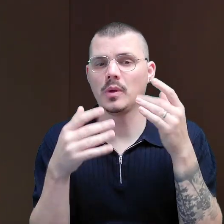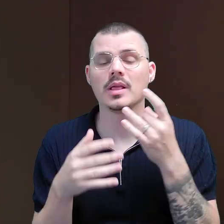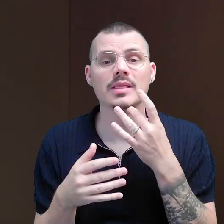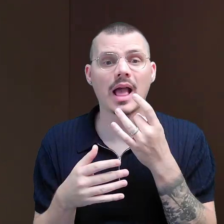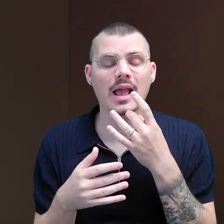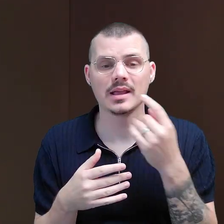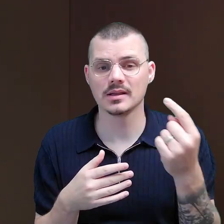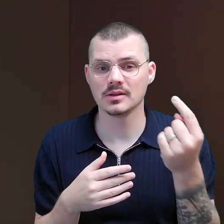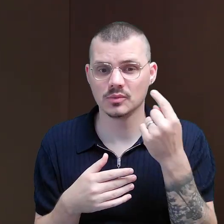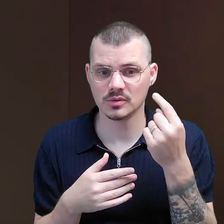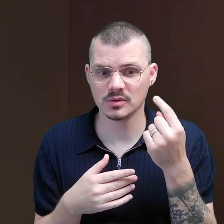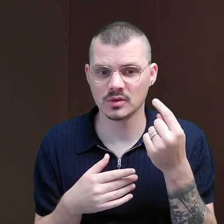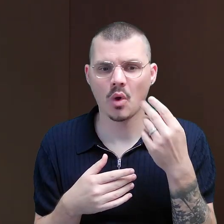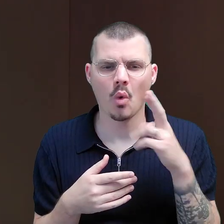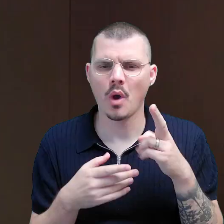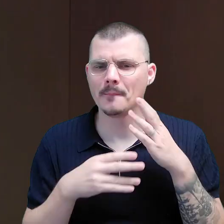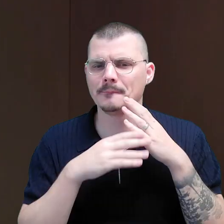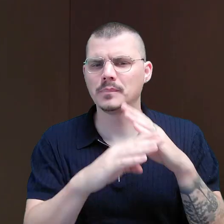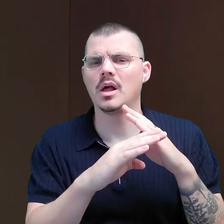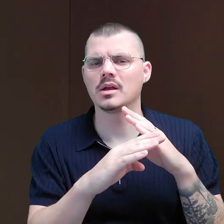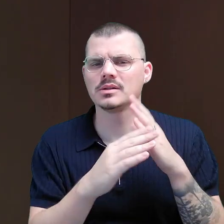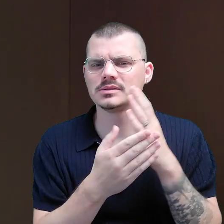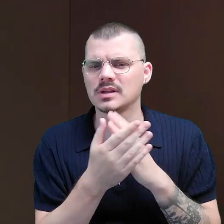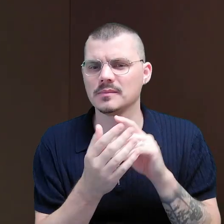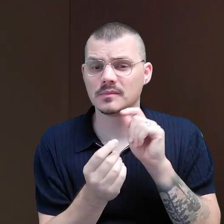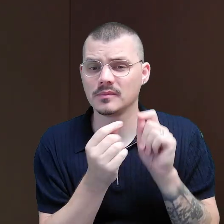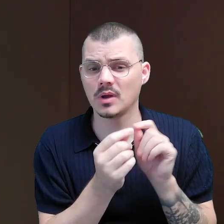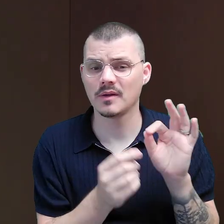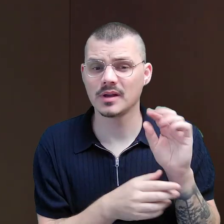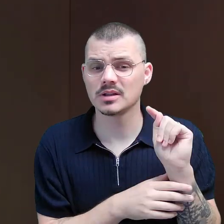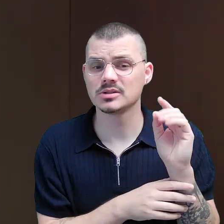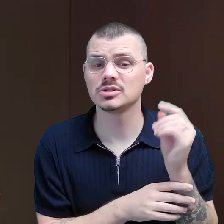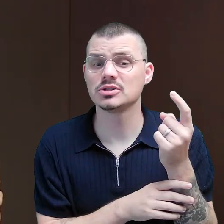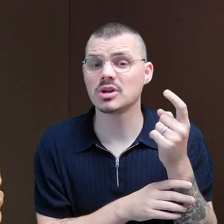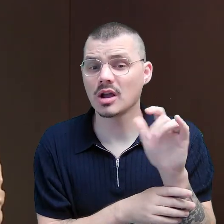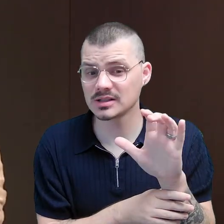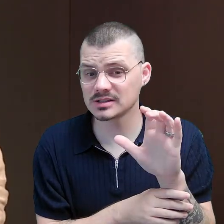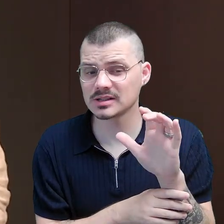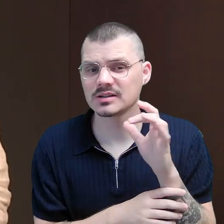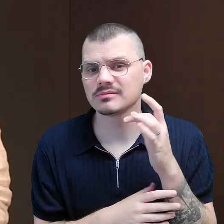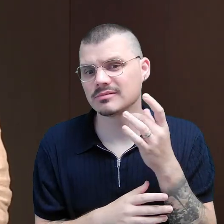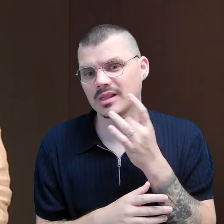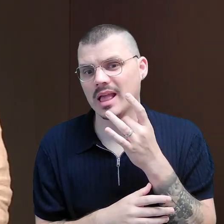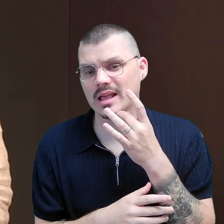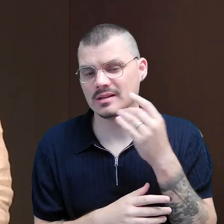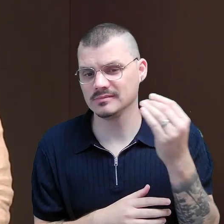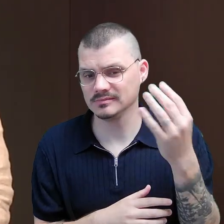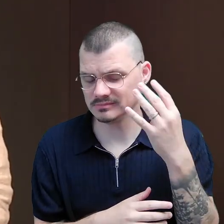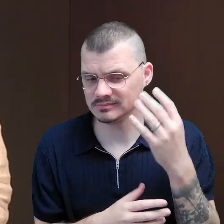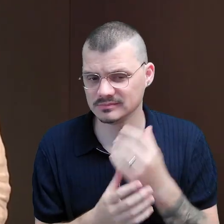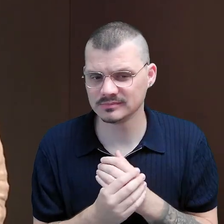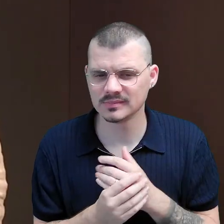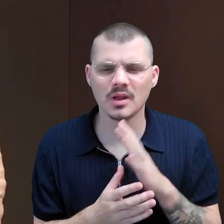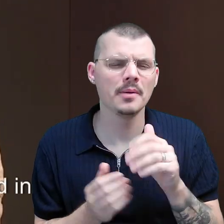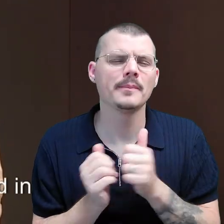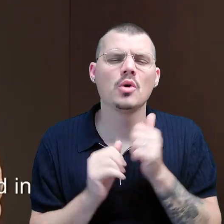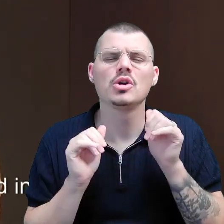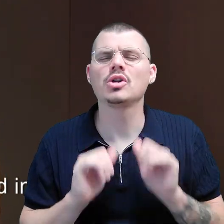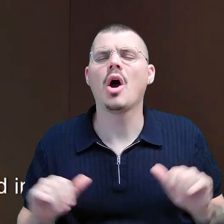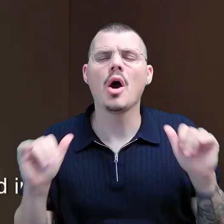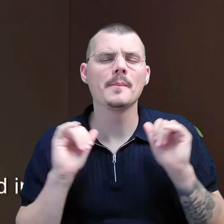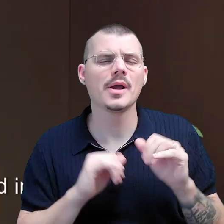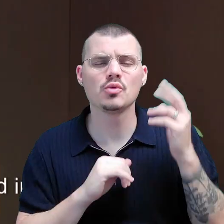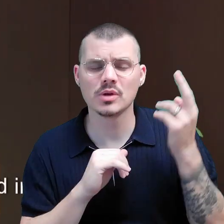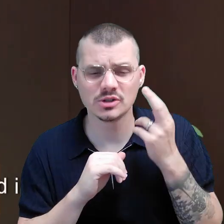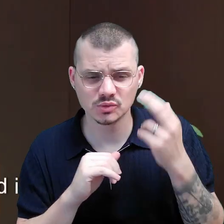strobe incoming light or block certain forms of toxic incoming light? Well, the